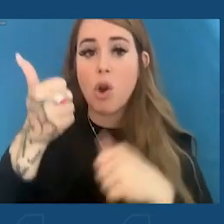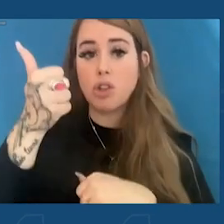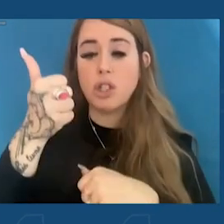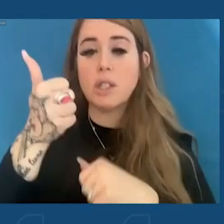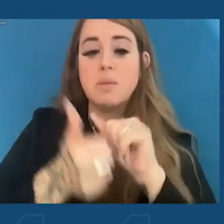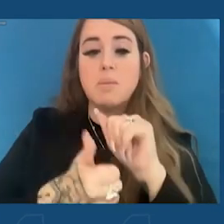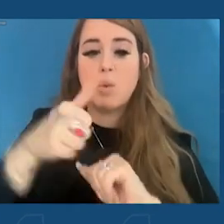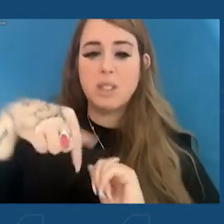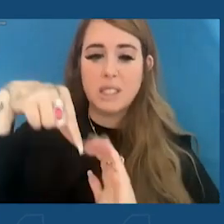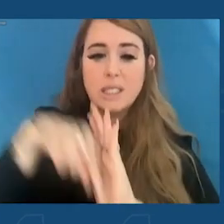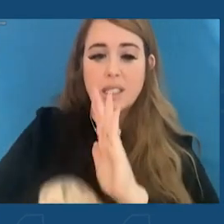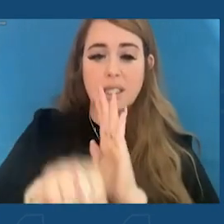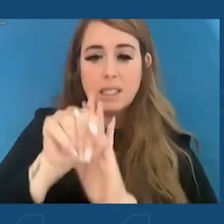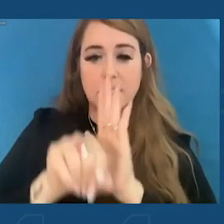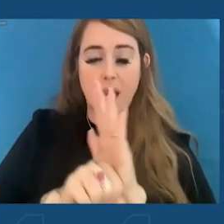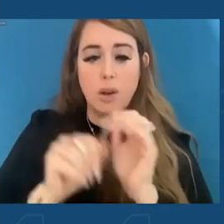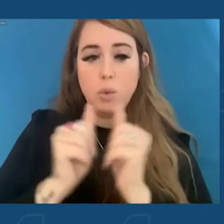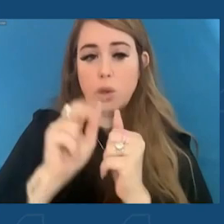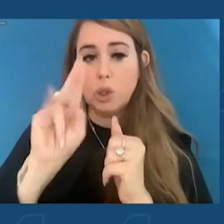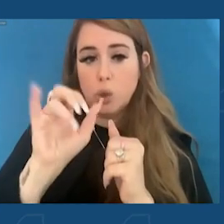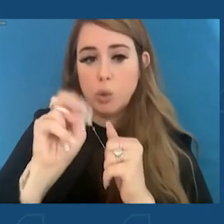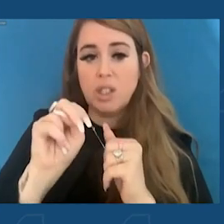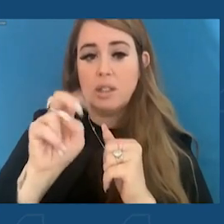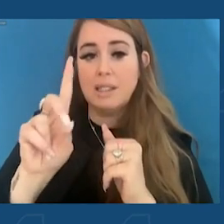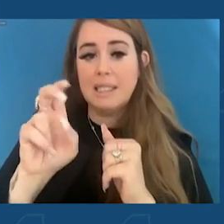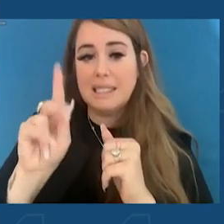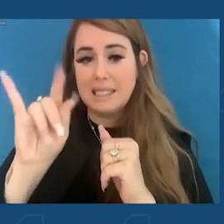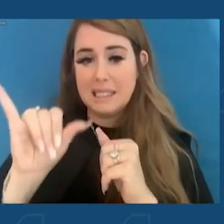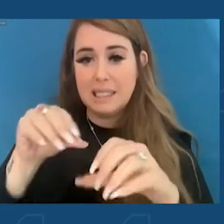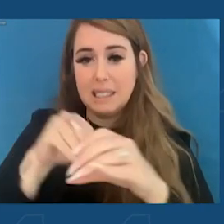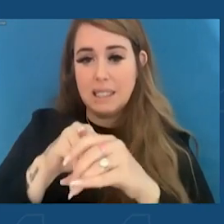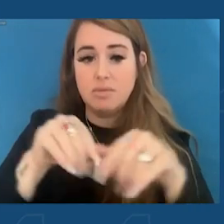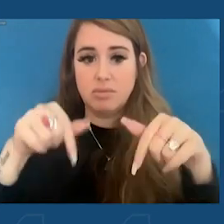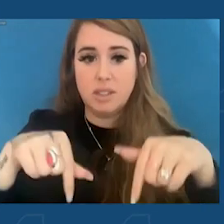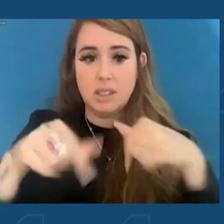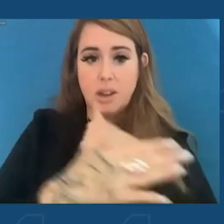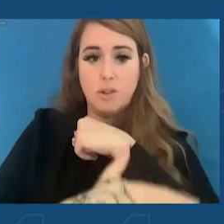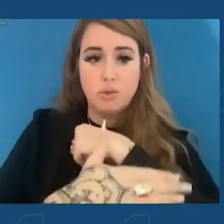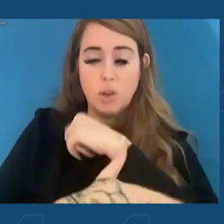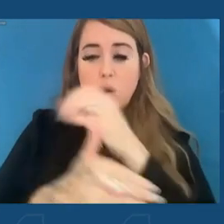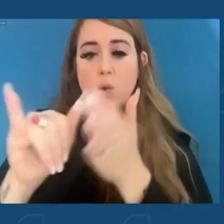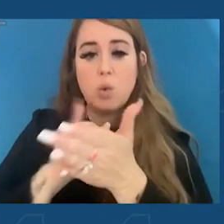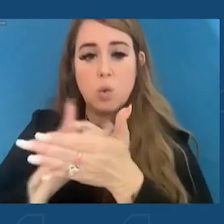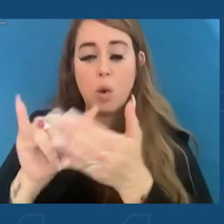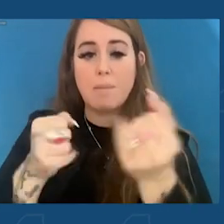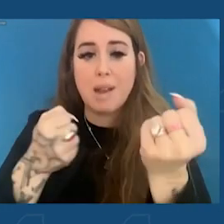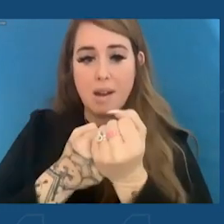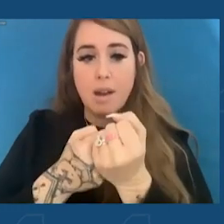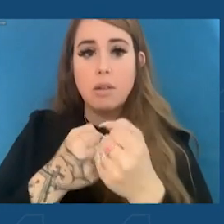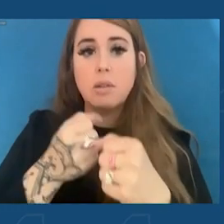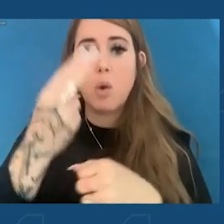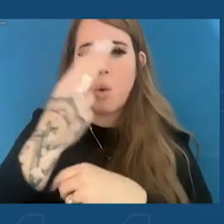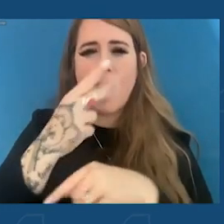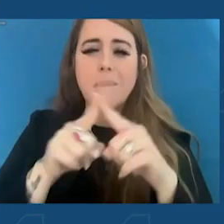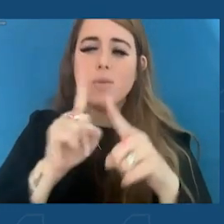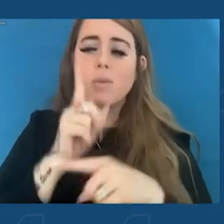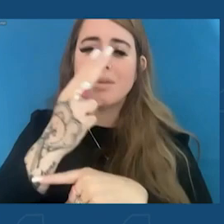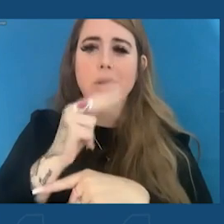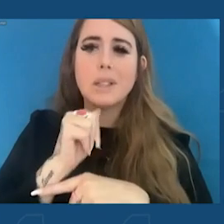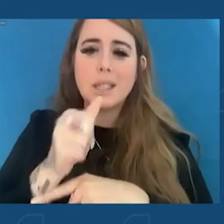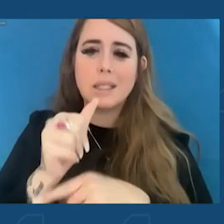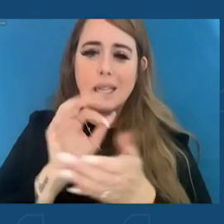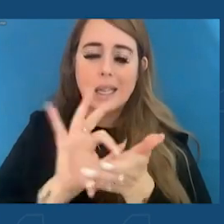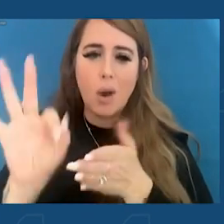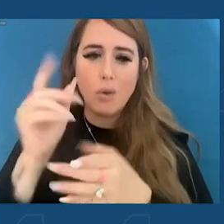of union density in the country. And New York is behind Hawaii, but Hawaii doesn't really count,